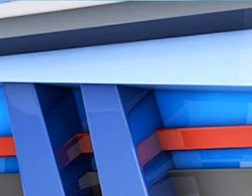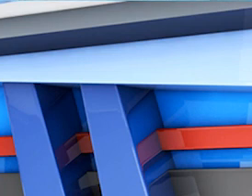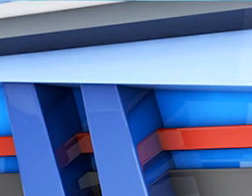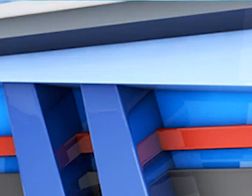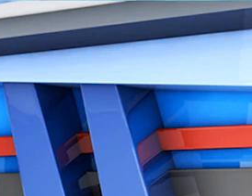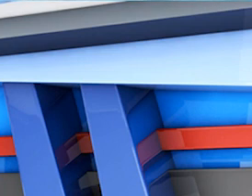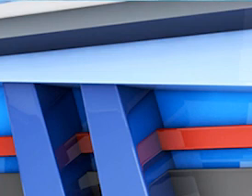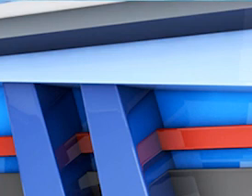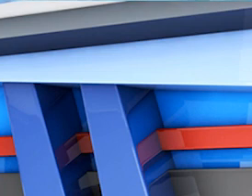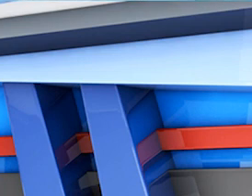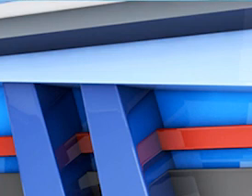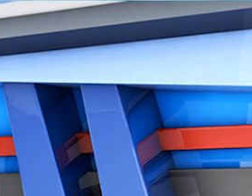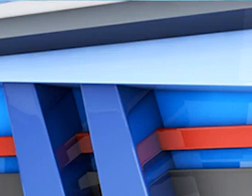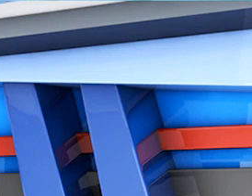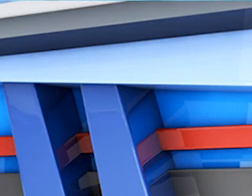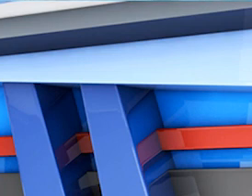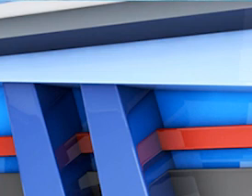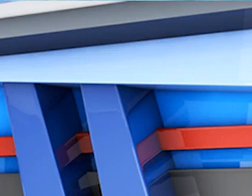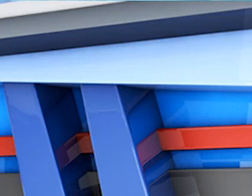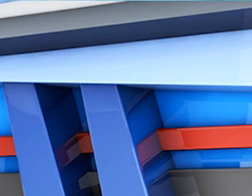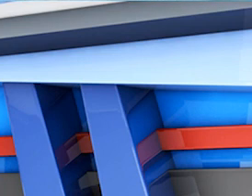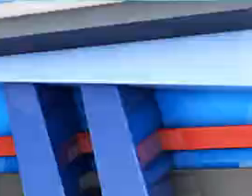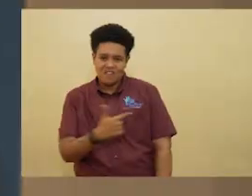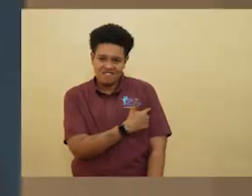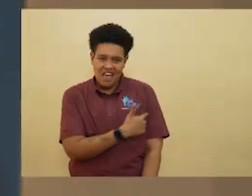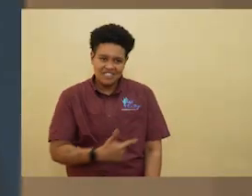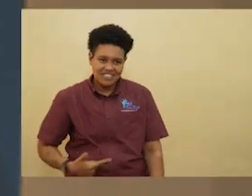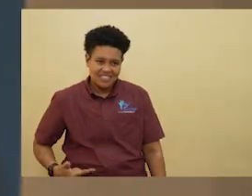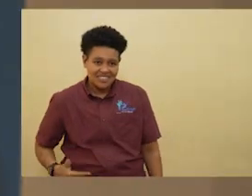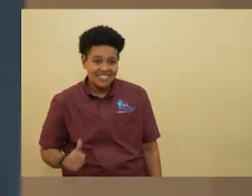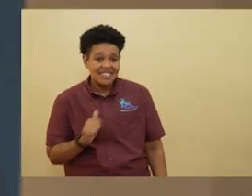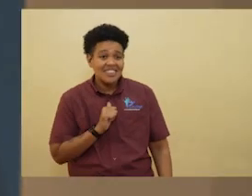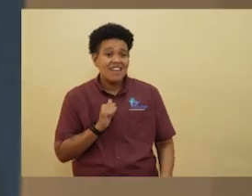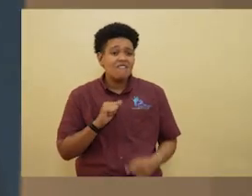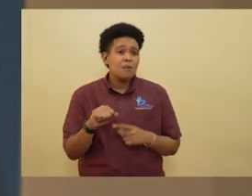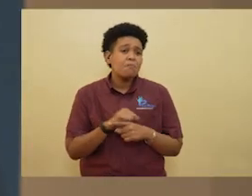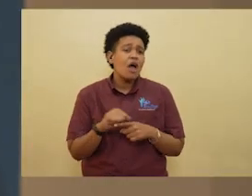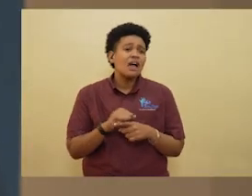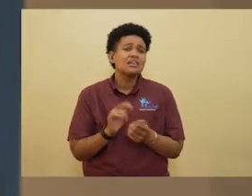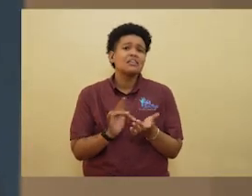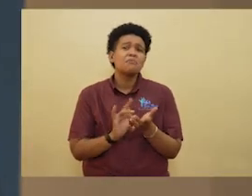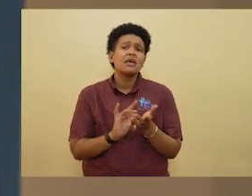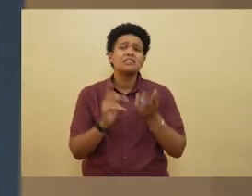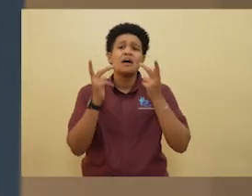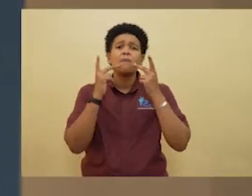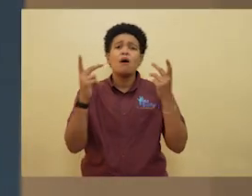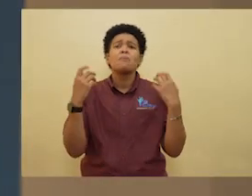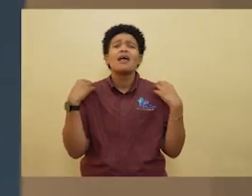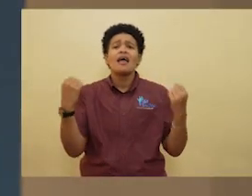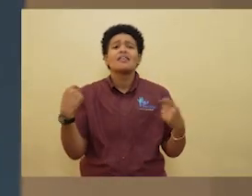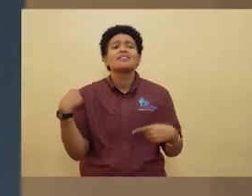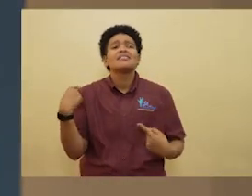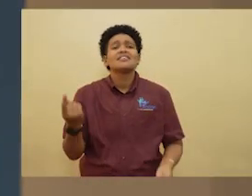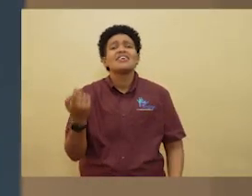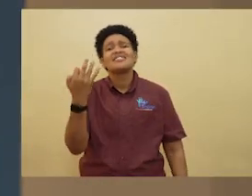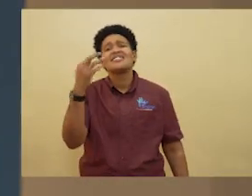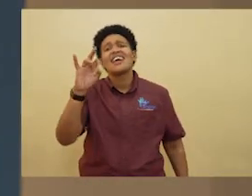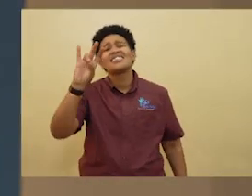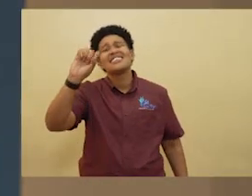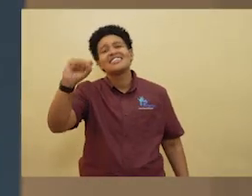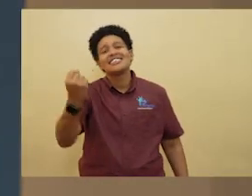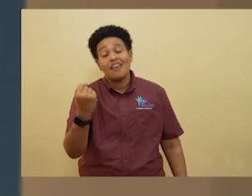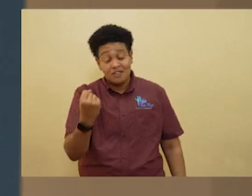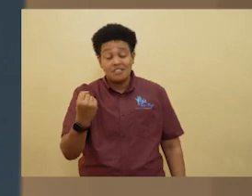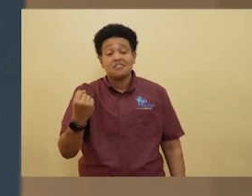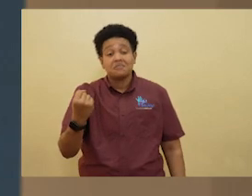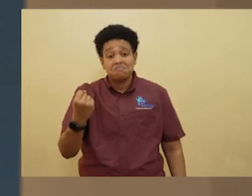gives us his take. Simple and to the point. I have been practicing medicine and public health since the